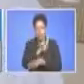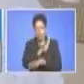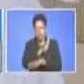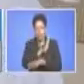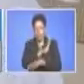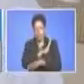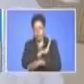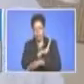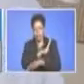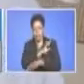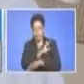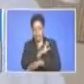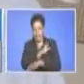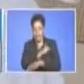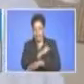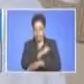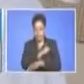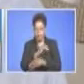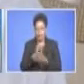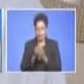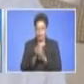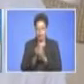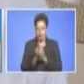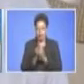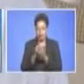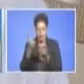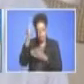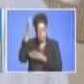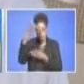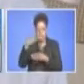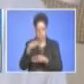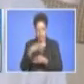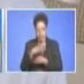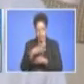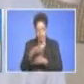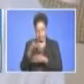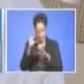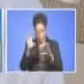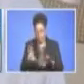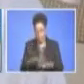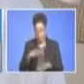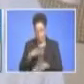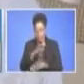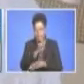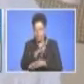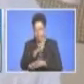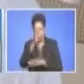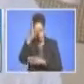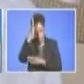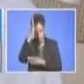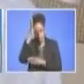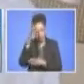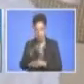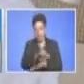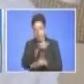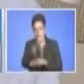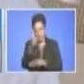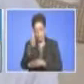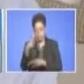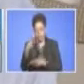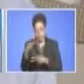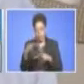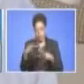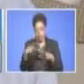Stiles. Because of concerned citizens like Billy and others, that we are able to